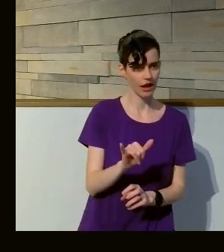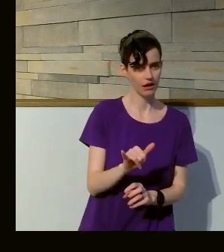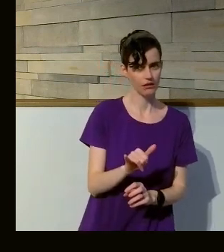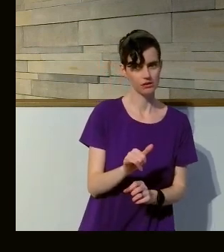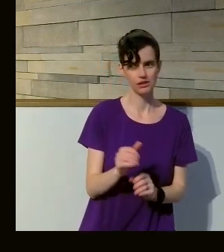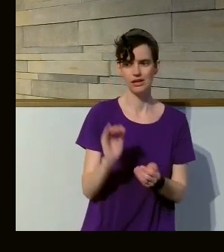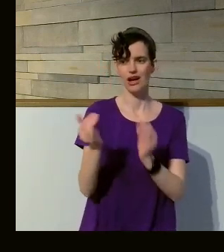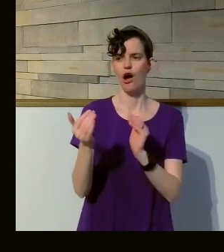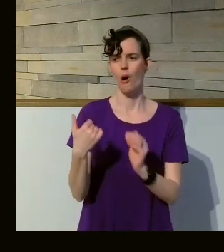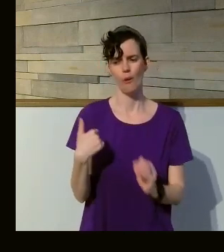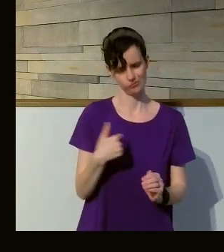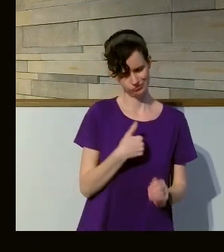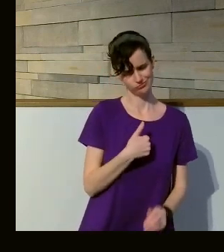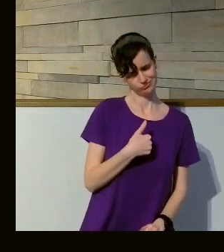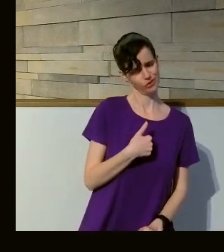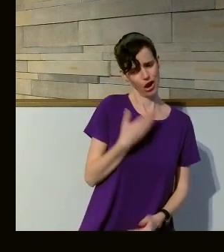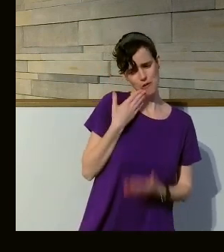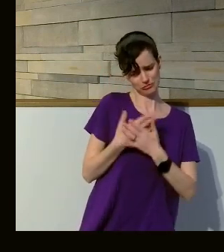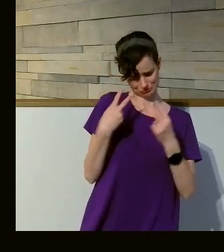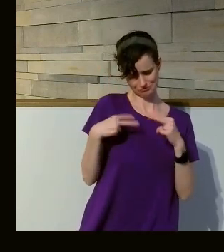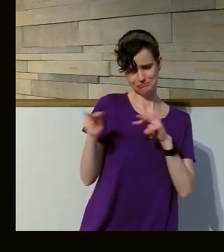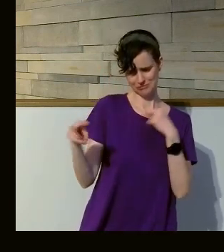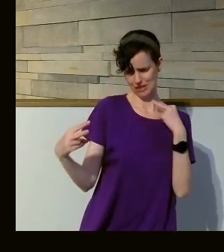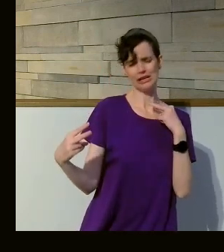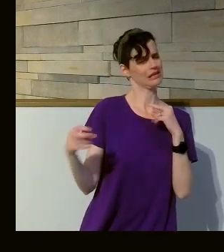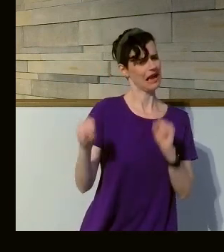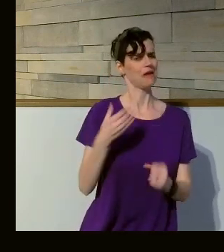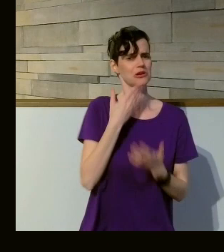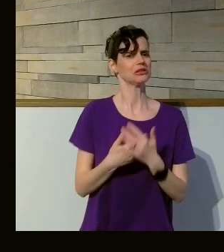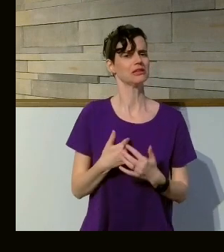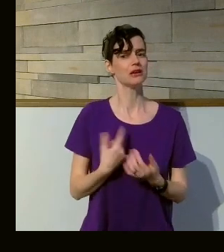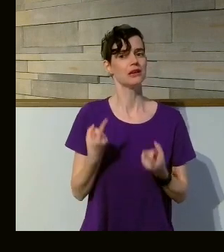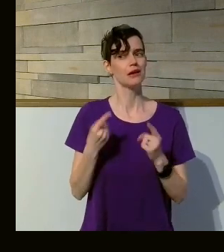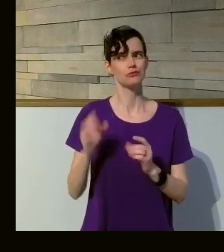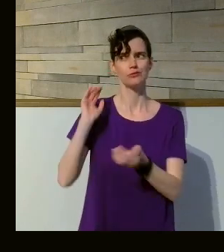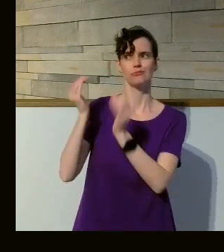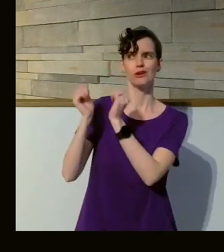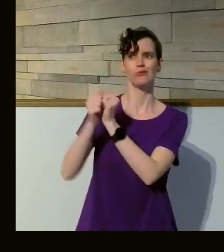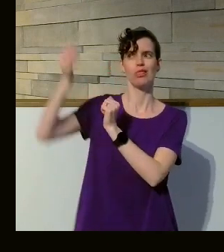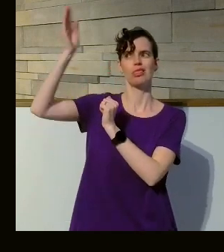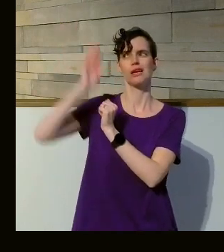to come out looking pretty good. But when we compare ourselves to God,